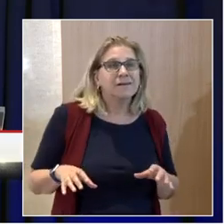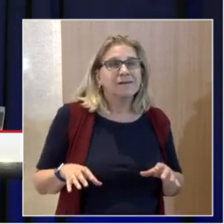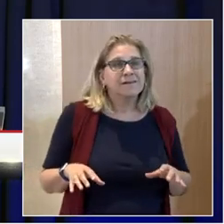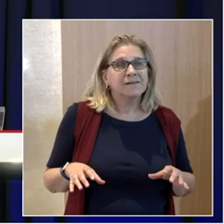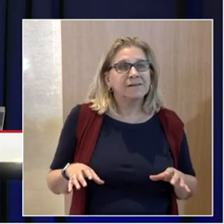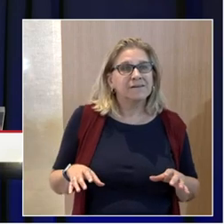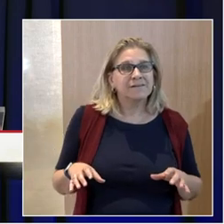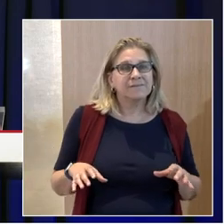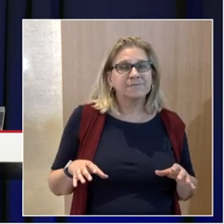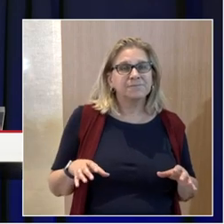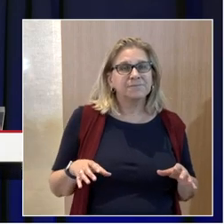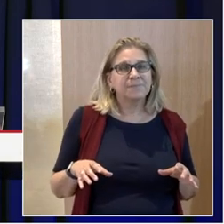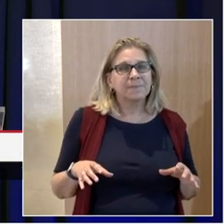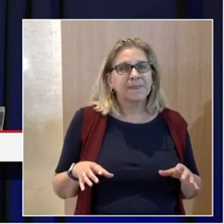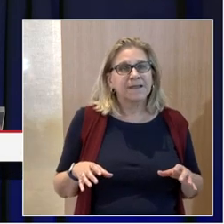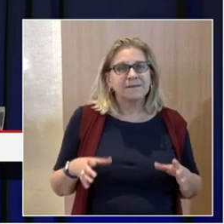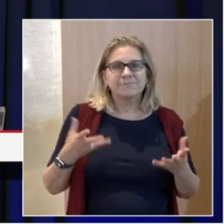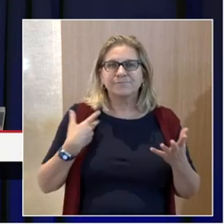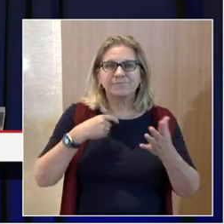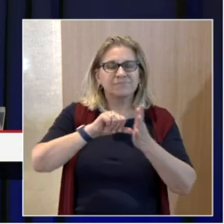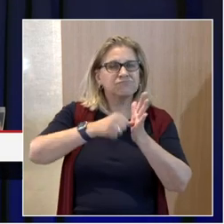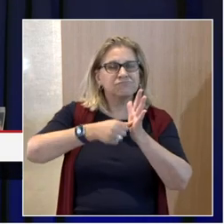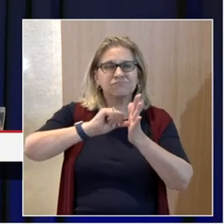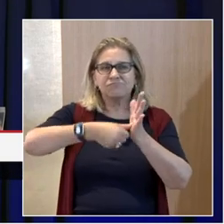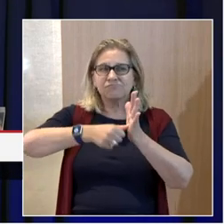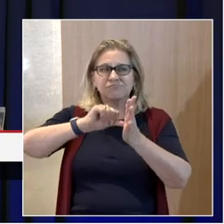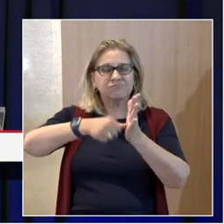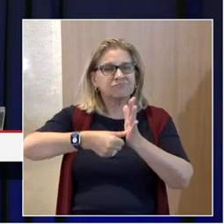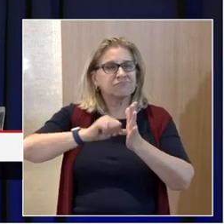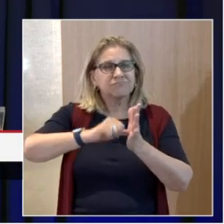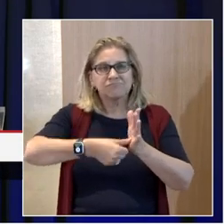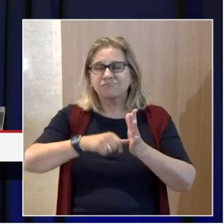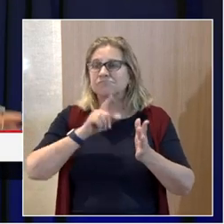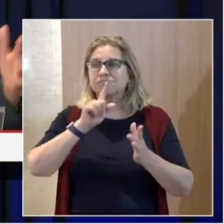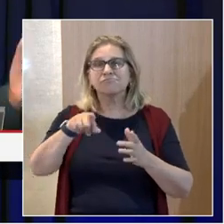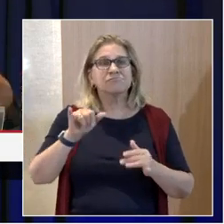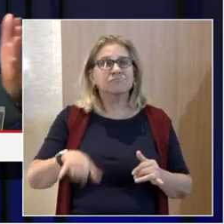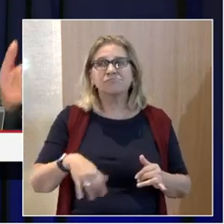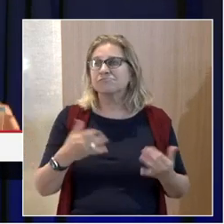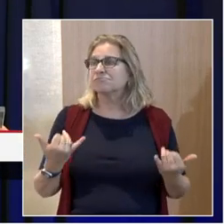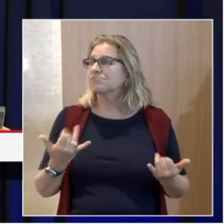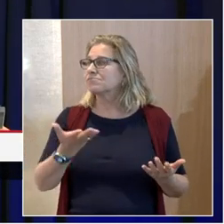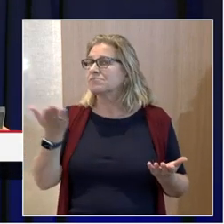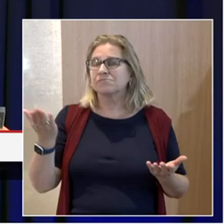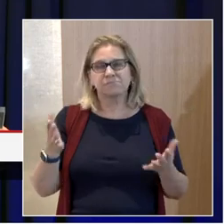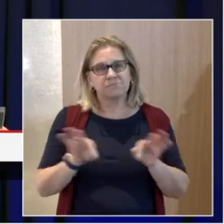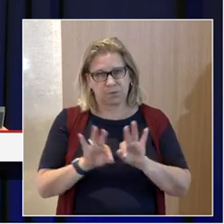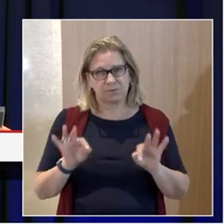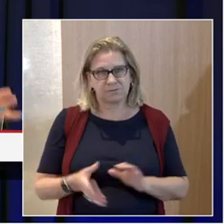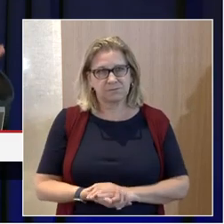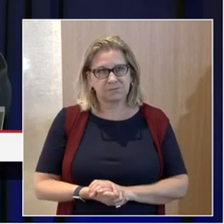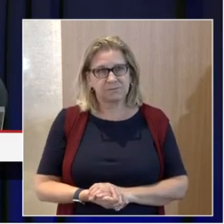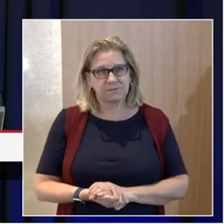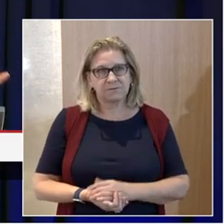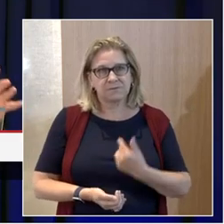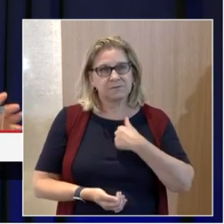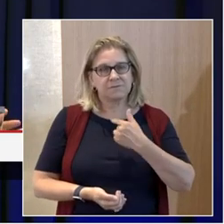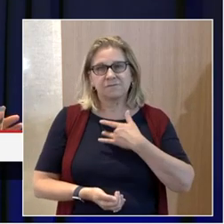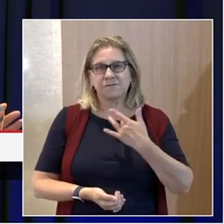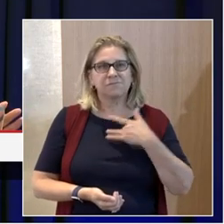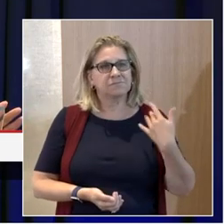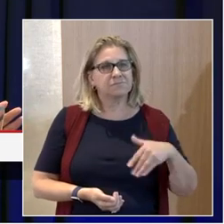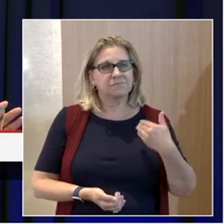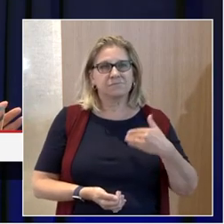overemphasize how important our leaders are in these discussions. I'm one person who evangelizes about the district, but so are